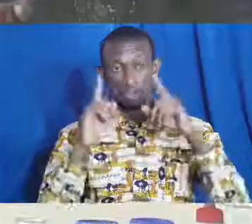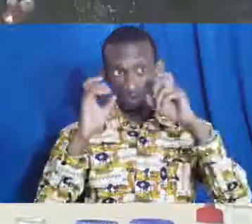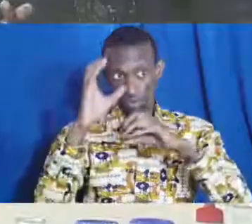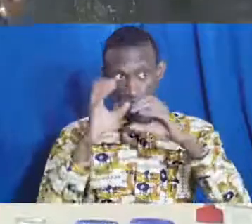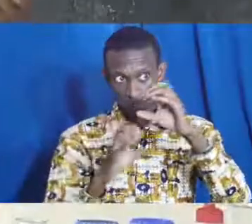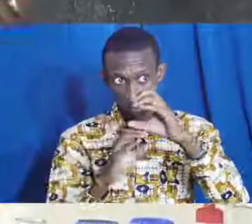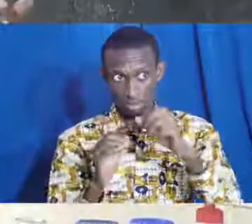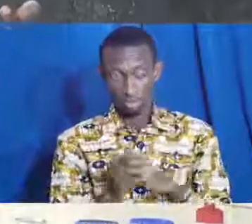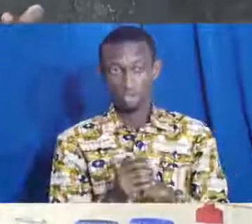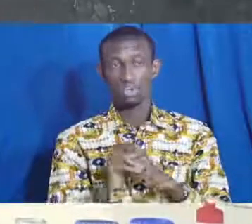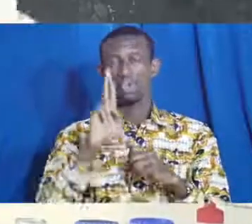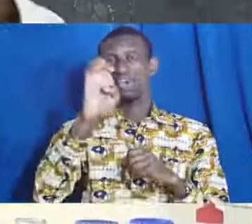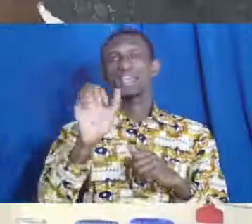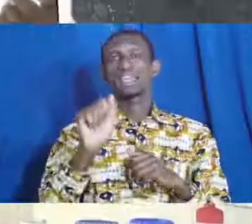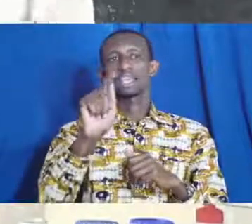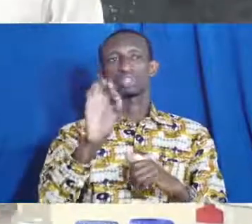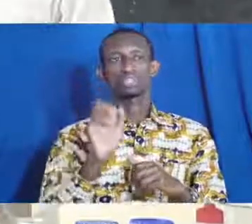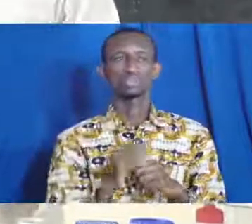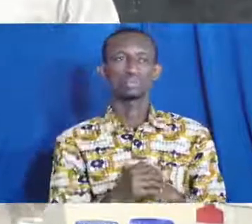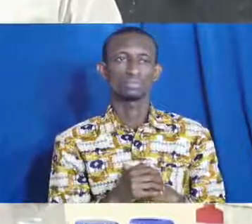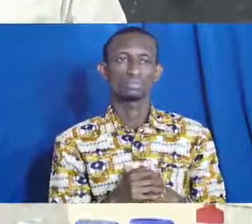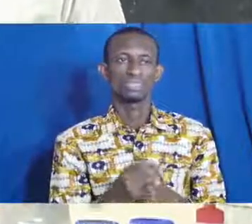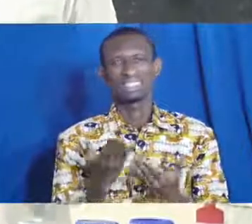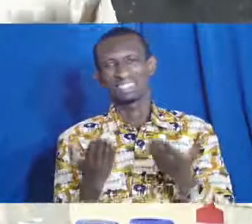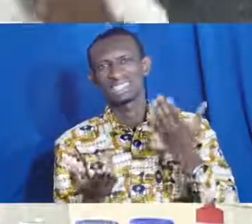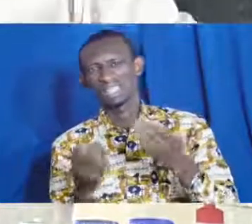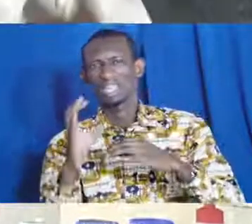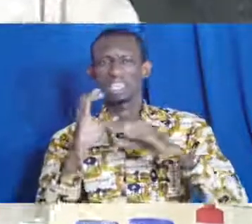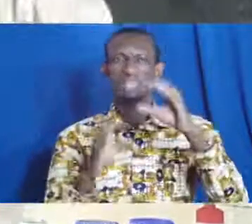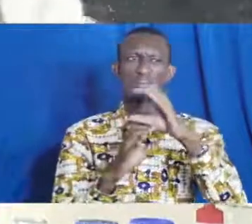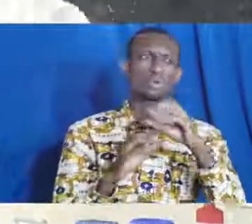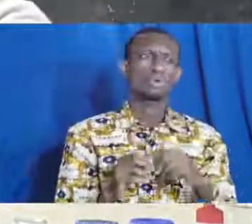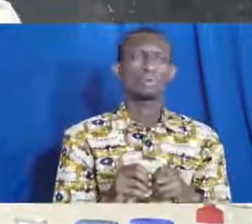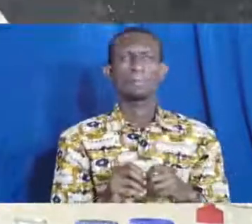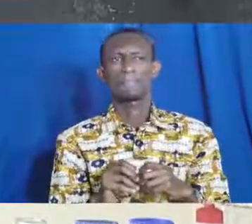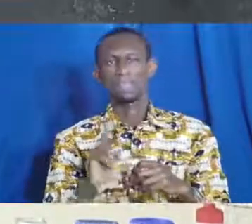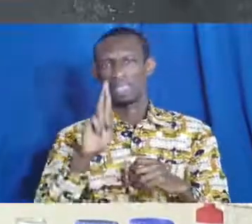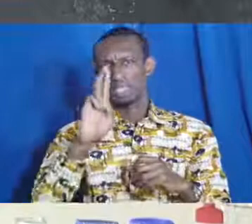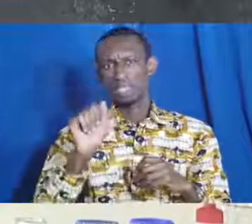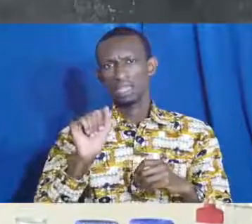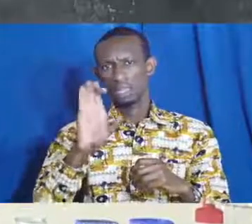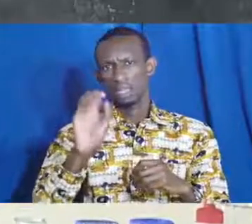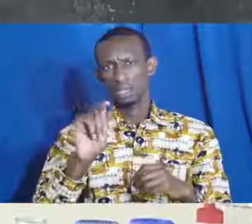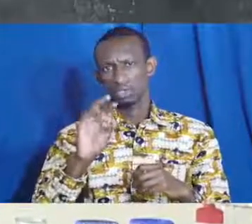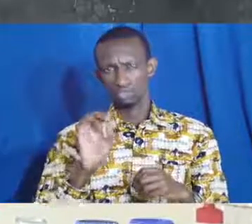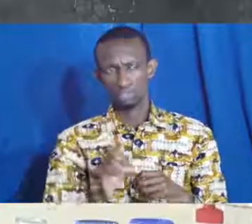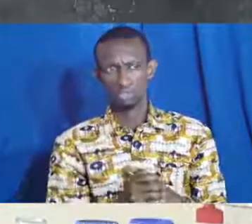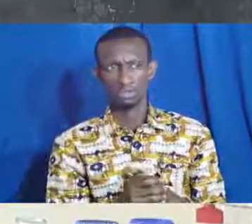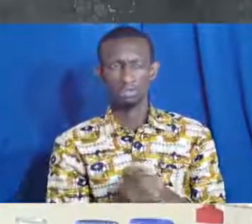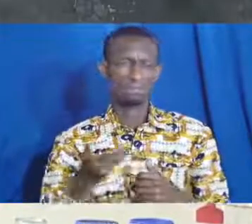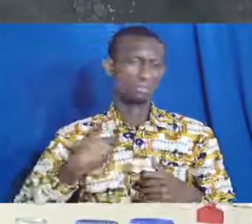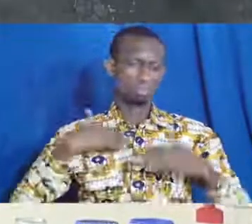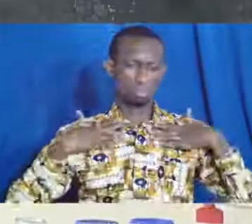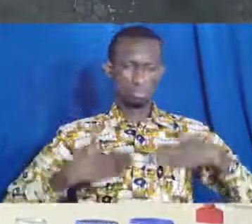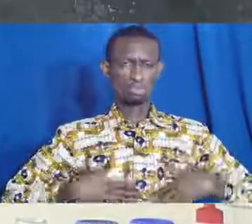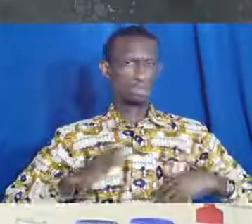There are some other processes, chemical reactions. Some of these chemical reactions take place within our bodies. So if those